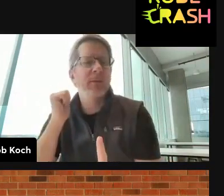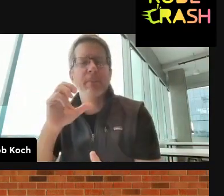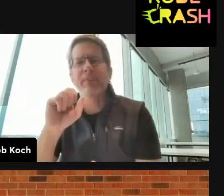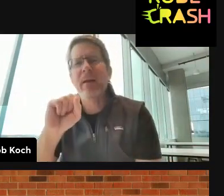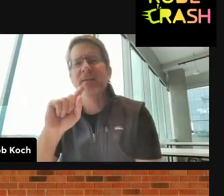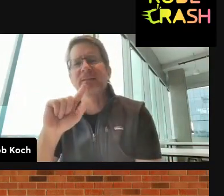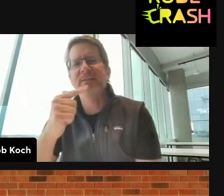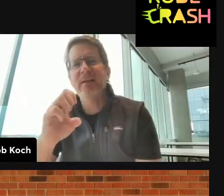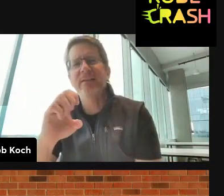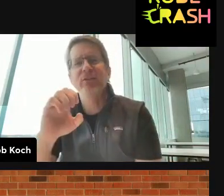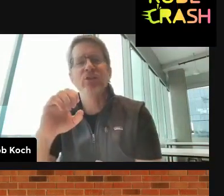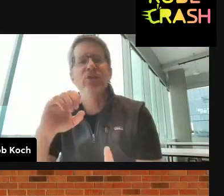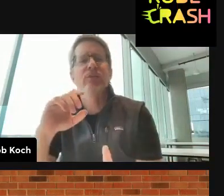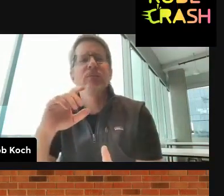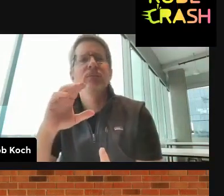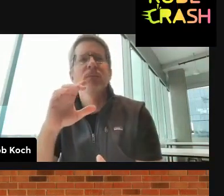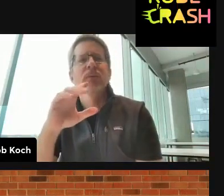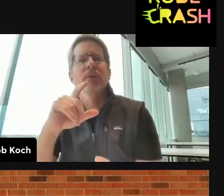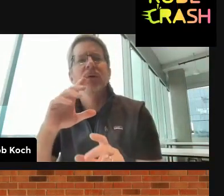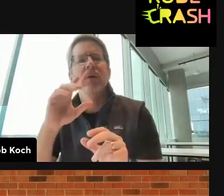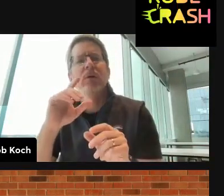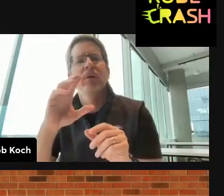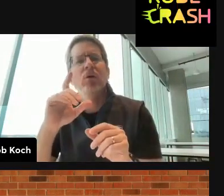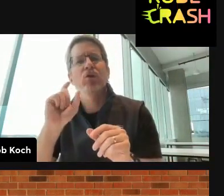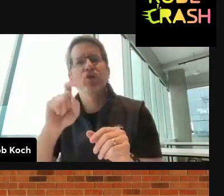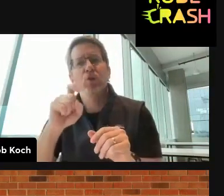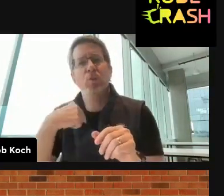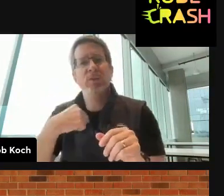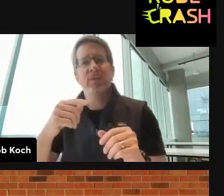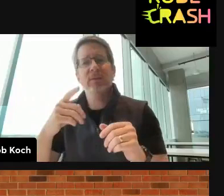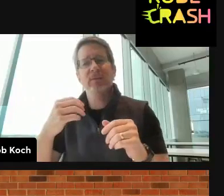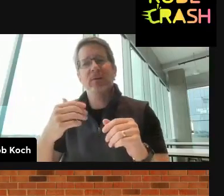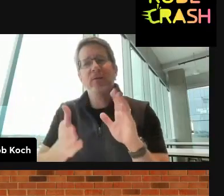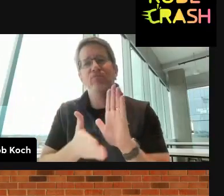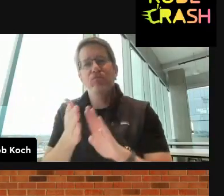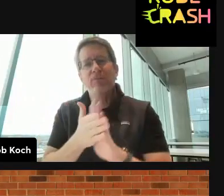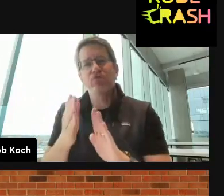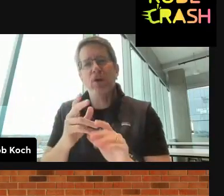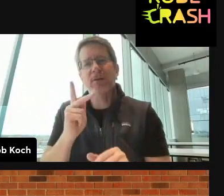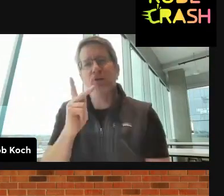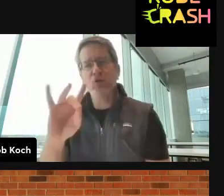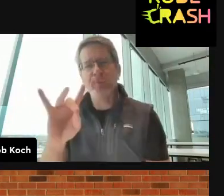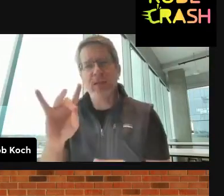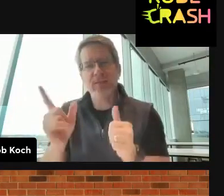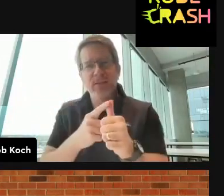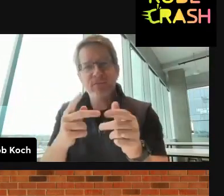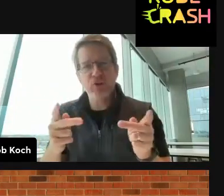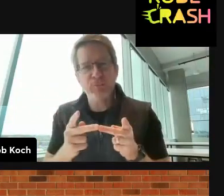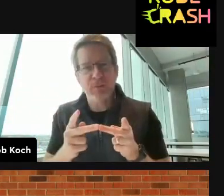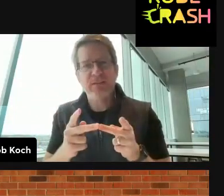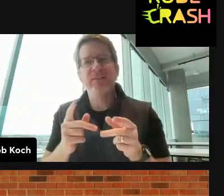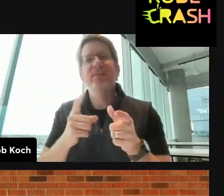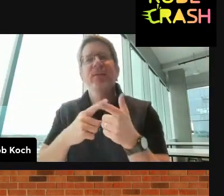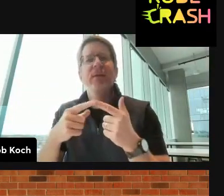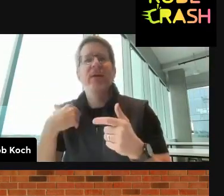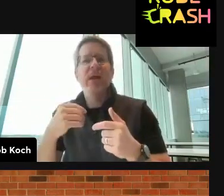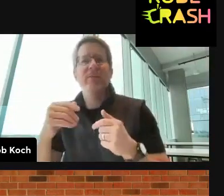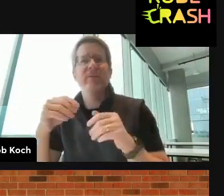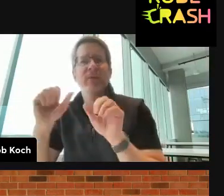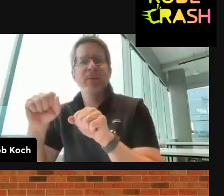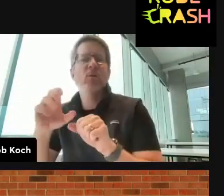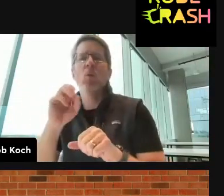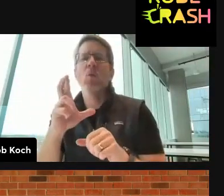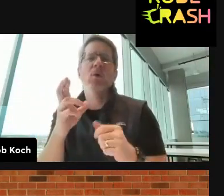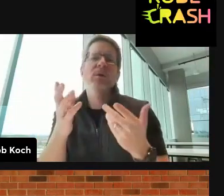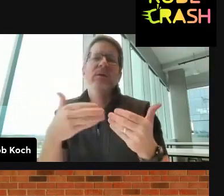What have you seen with Backstage that maybe we should be running like Kubernetes